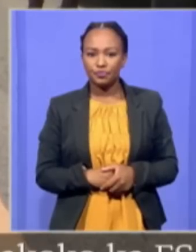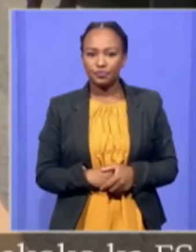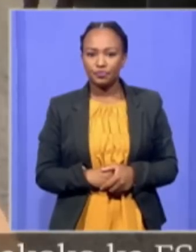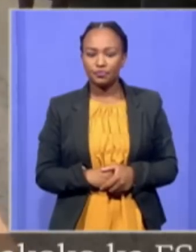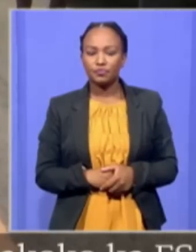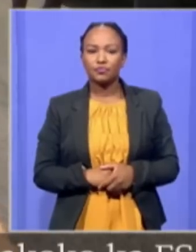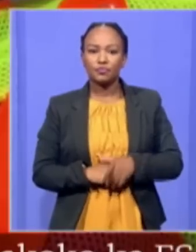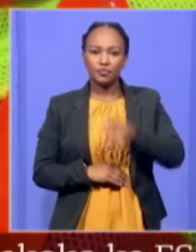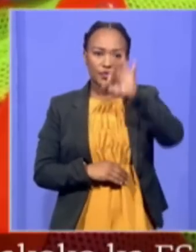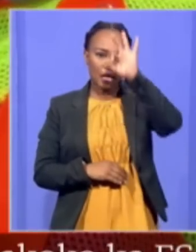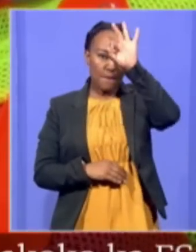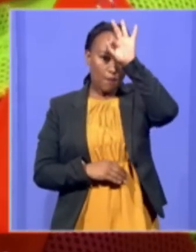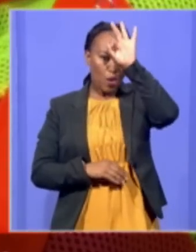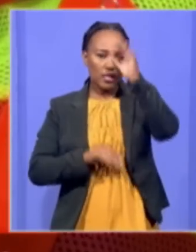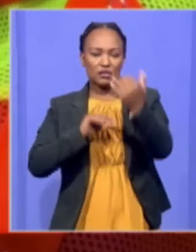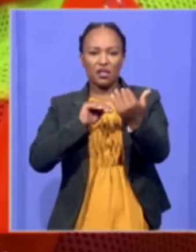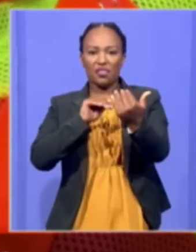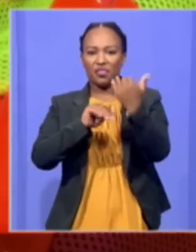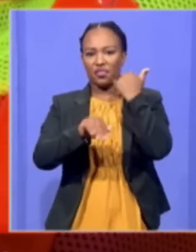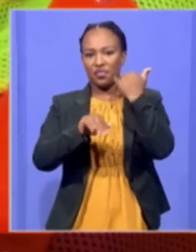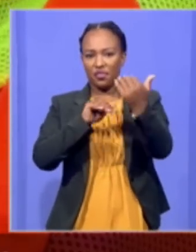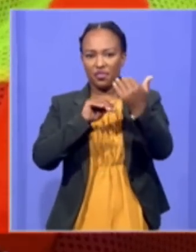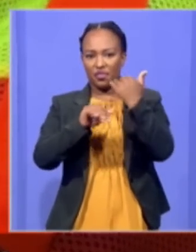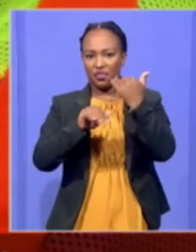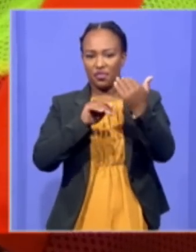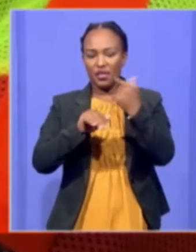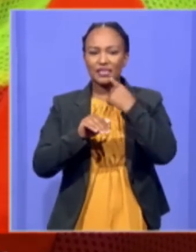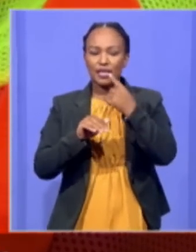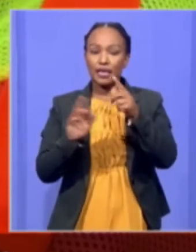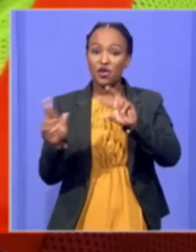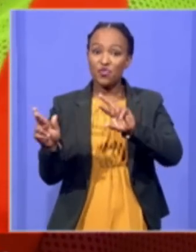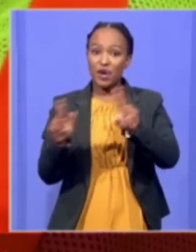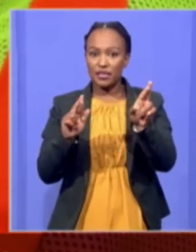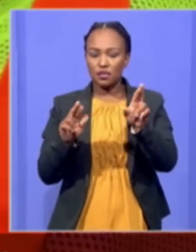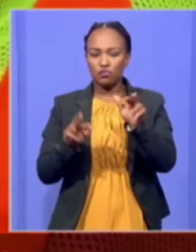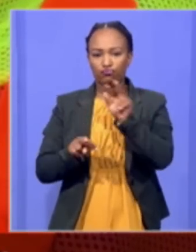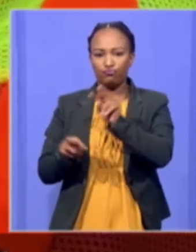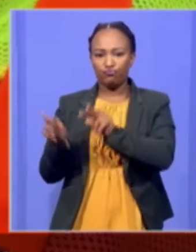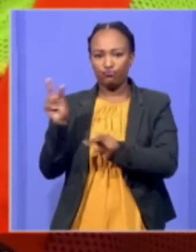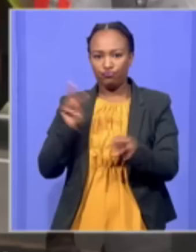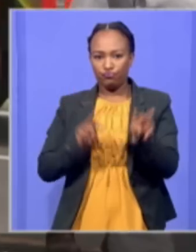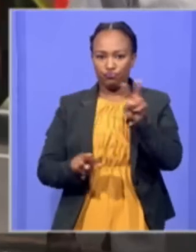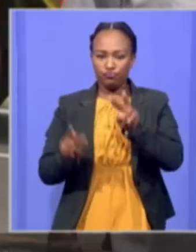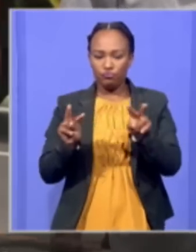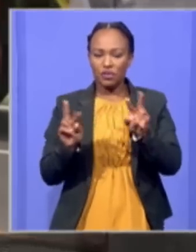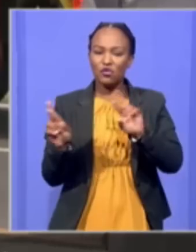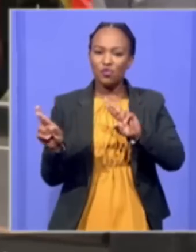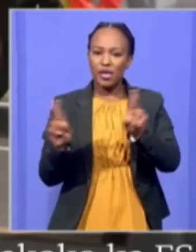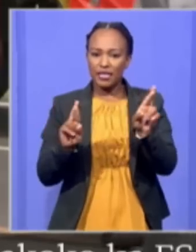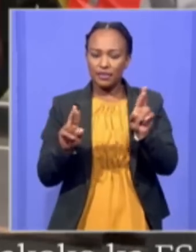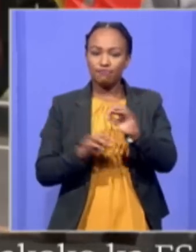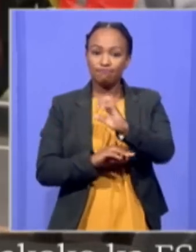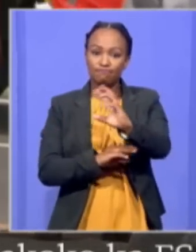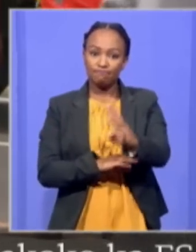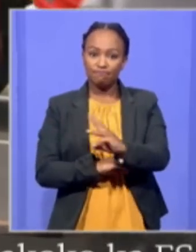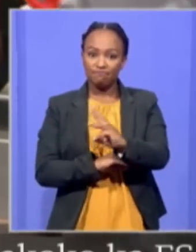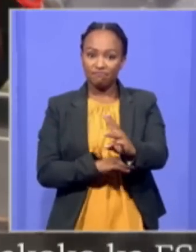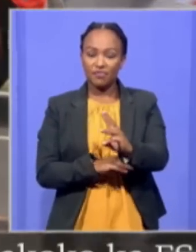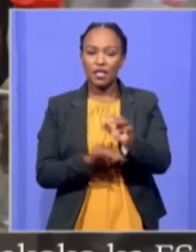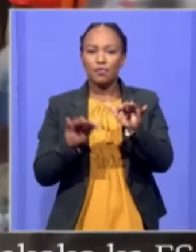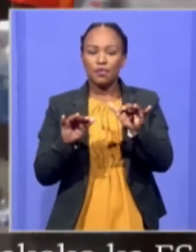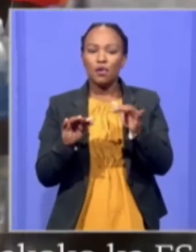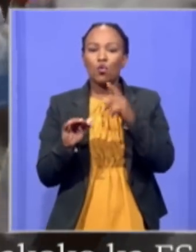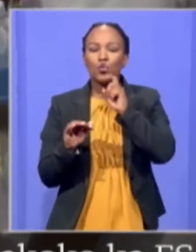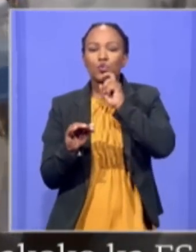Balaola sephetephete ba re ba malala a laotswe sehleng sena ba entse tlhokomediso ya hore basebedisi